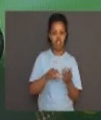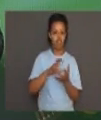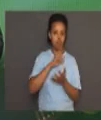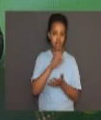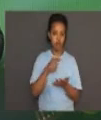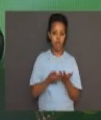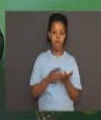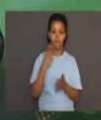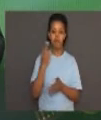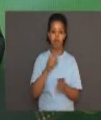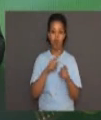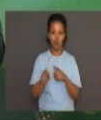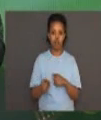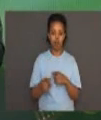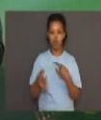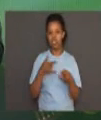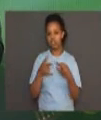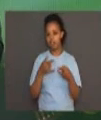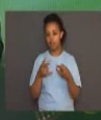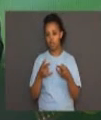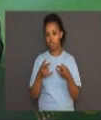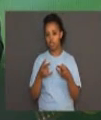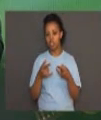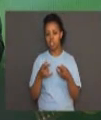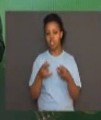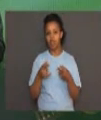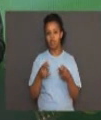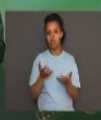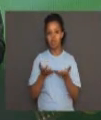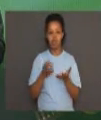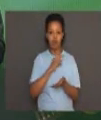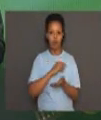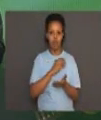is used to produce species with desired